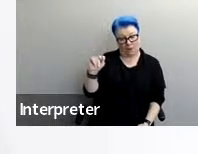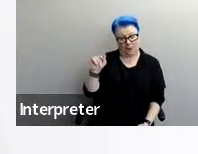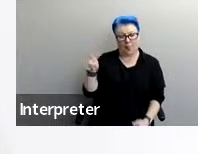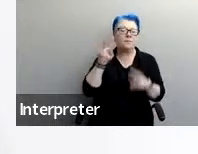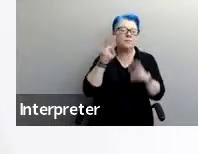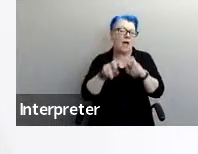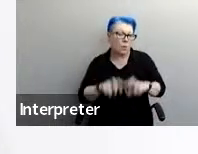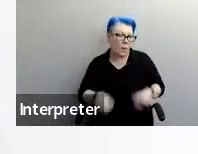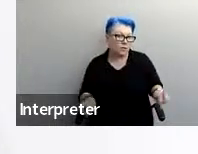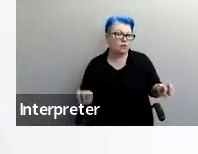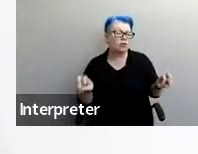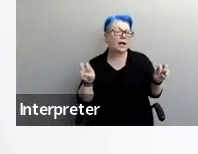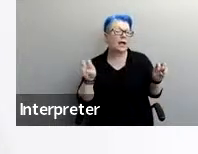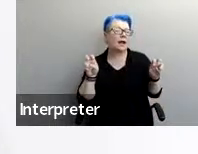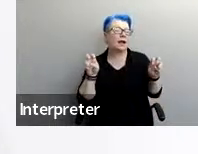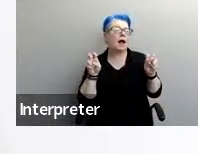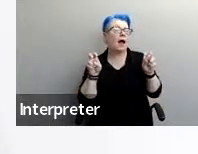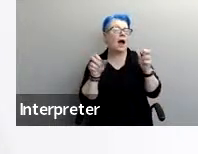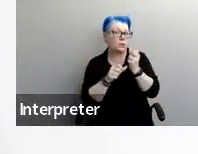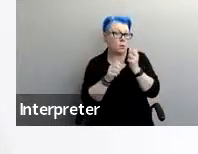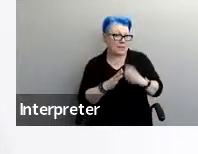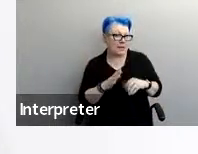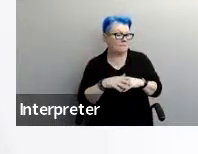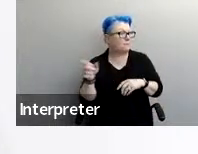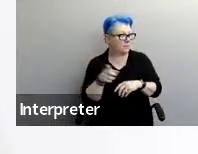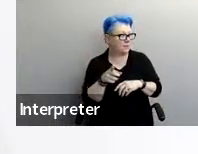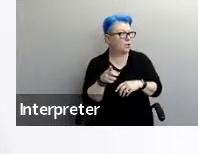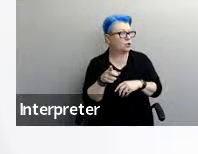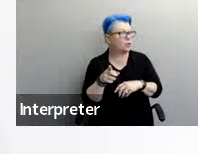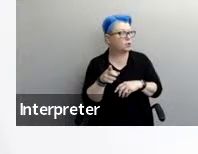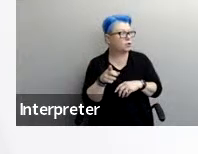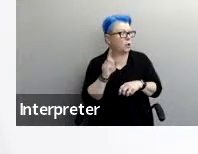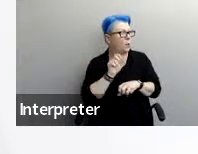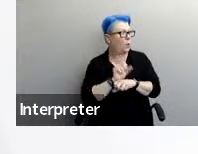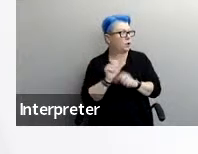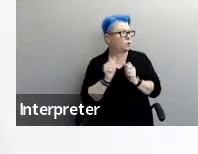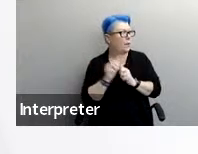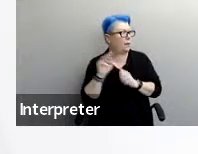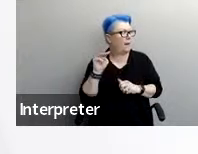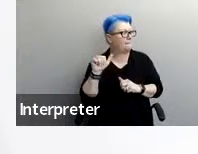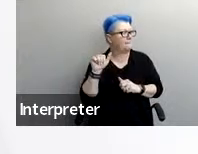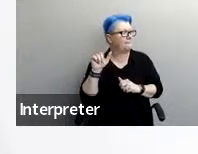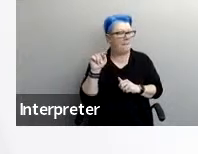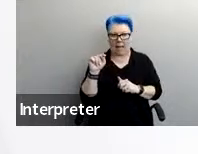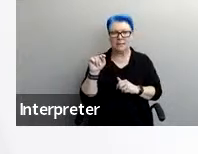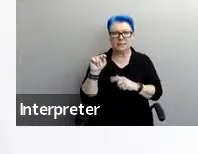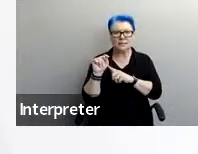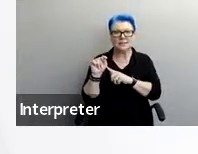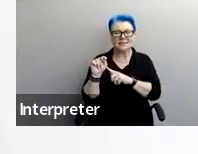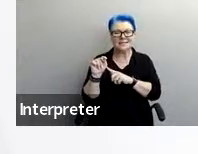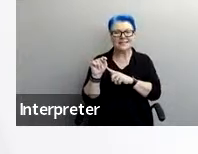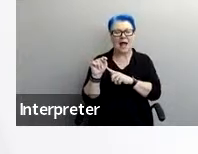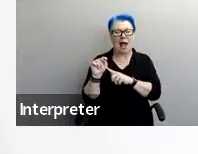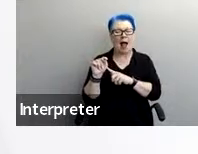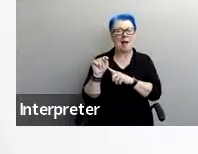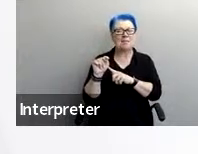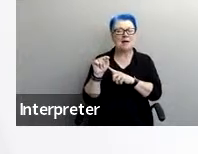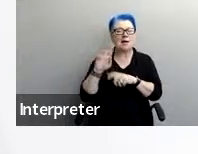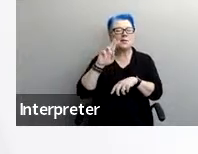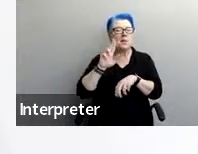Research Associate. She works with Matt Trouble, who is with me often with these reports, but this time it's Carla's